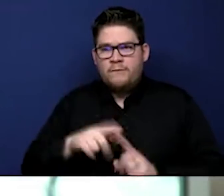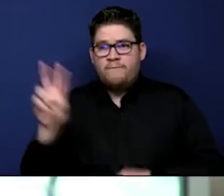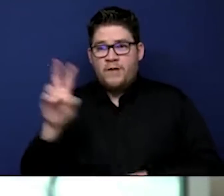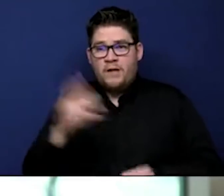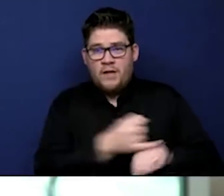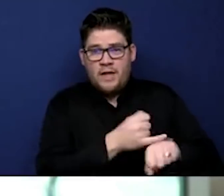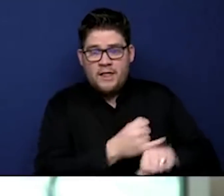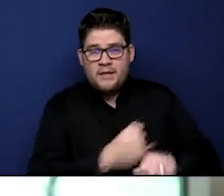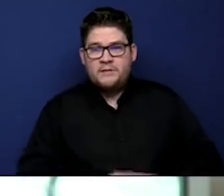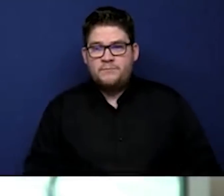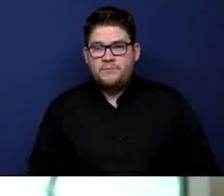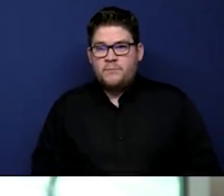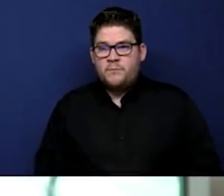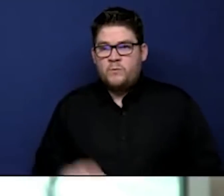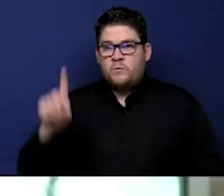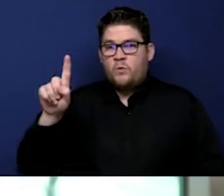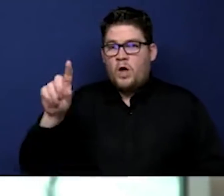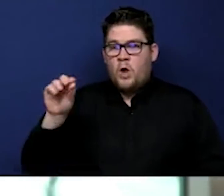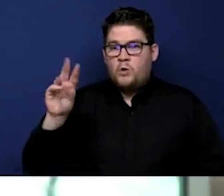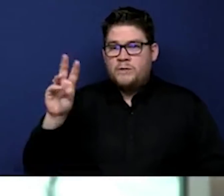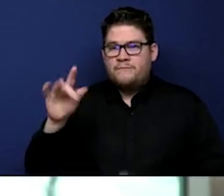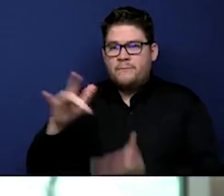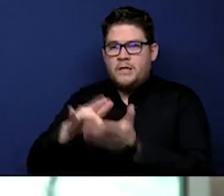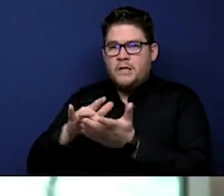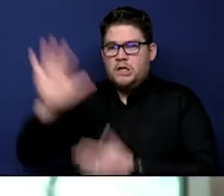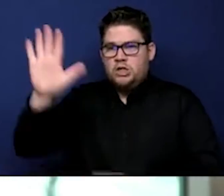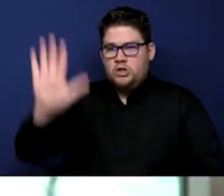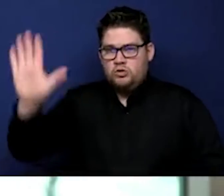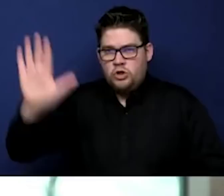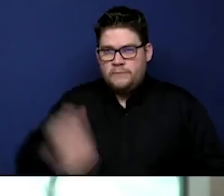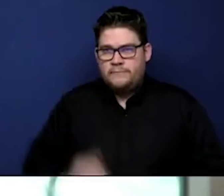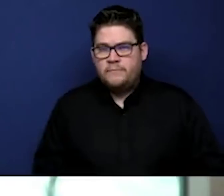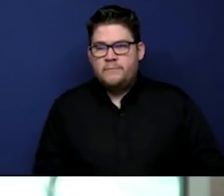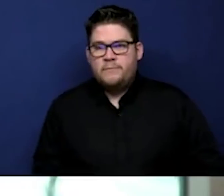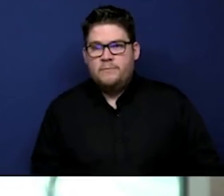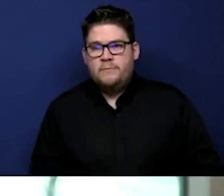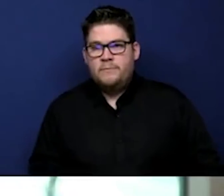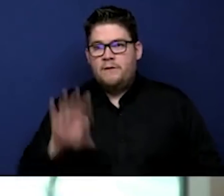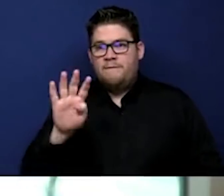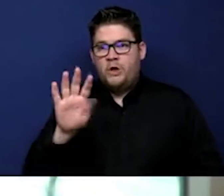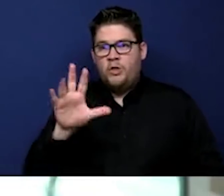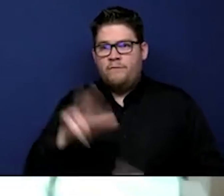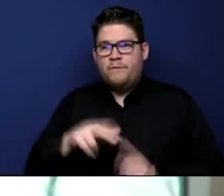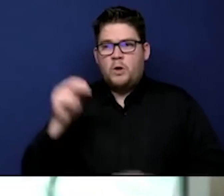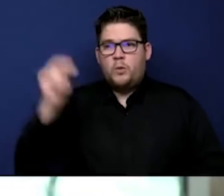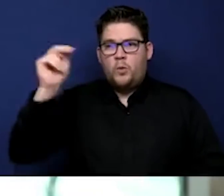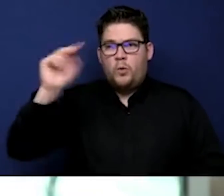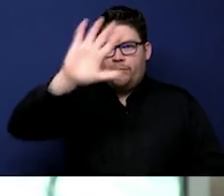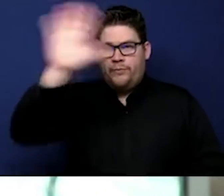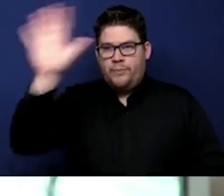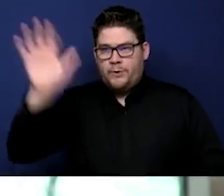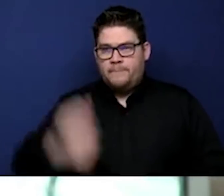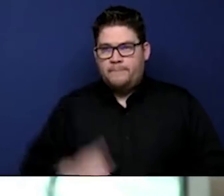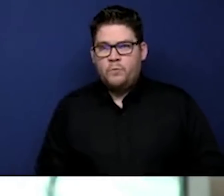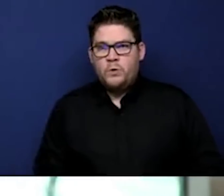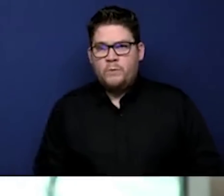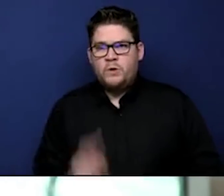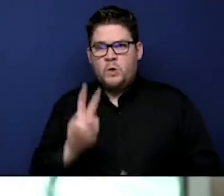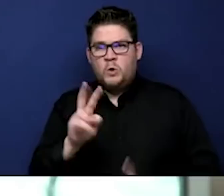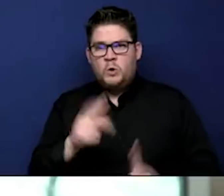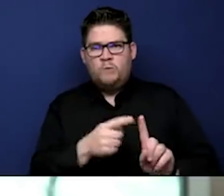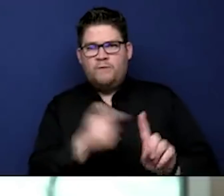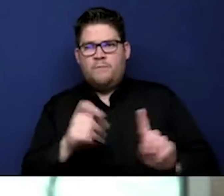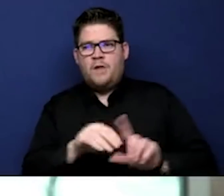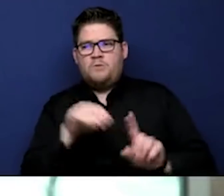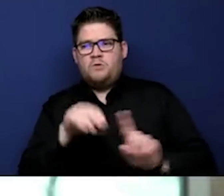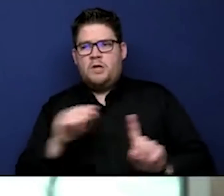Health, 106 people in the Interior Health Region, 43 people in the Northern Health Region, and 2 were new cases